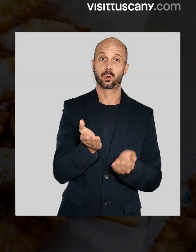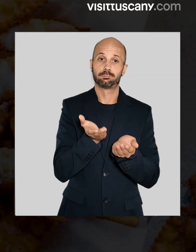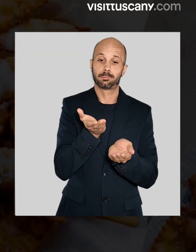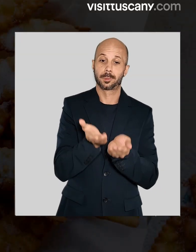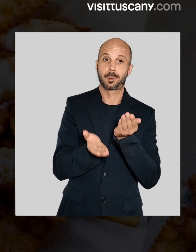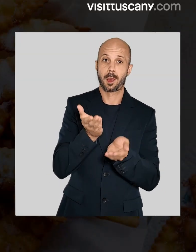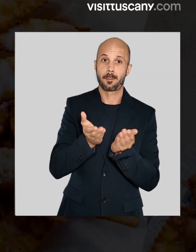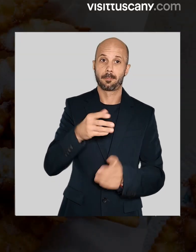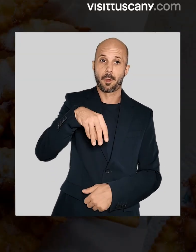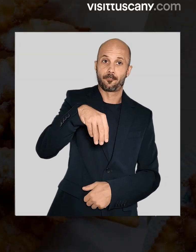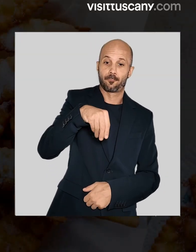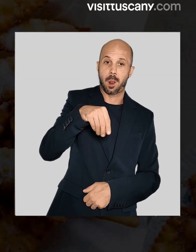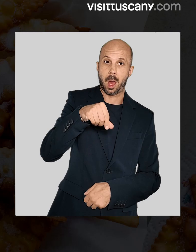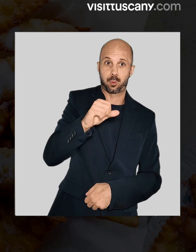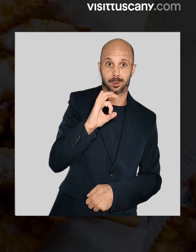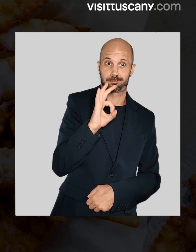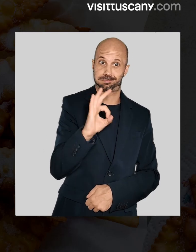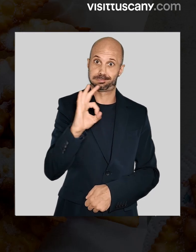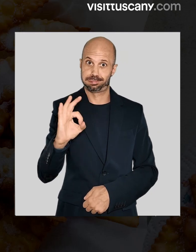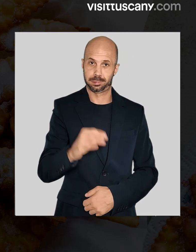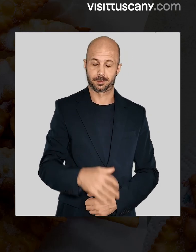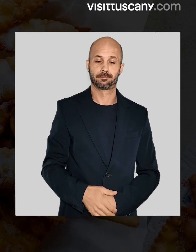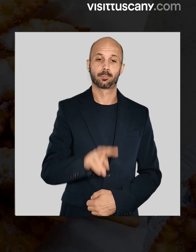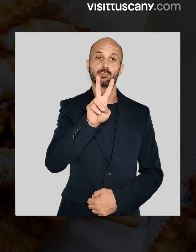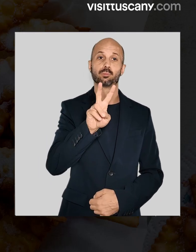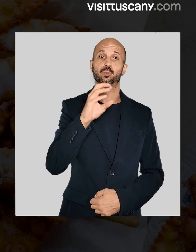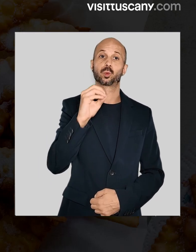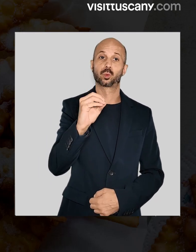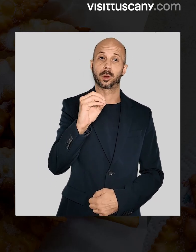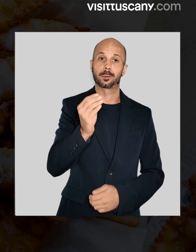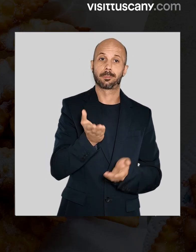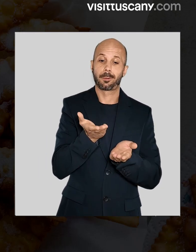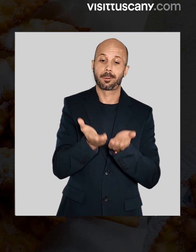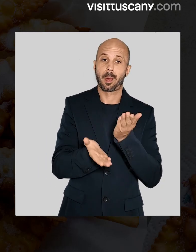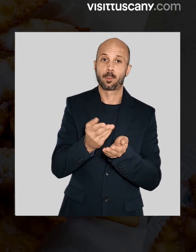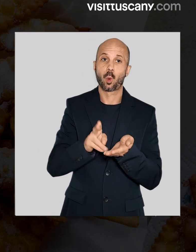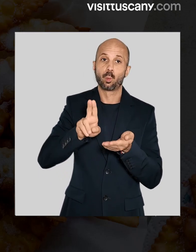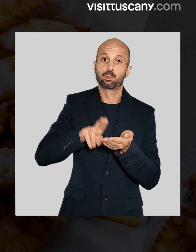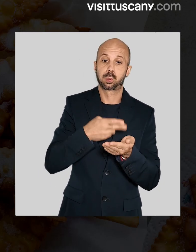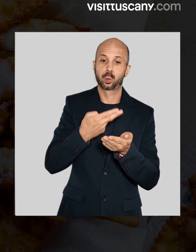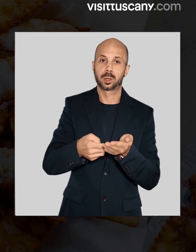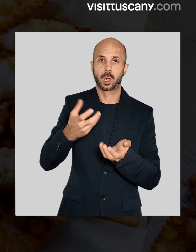Cenci. Ingredients: 240 grams of plain flour,